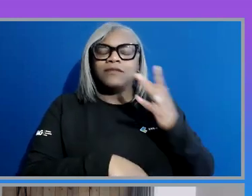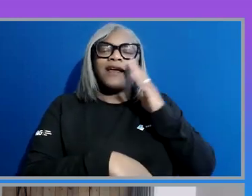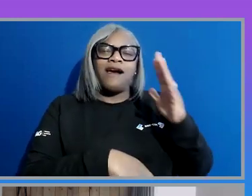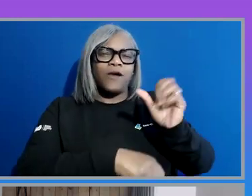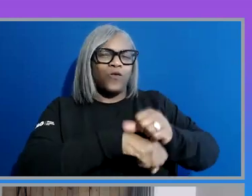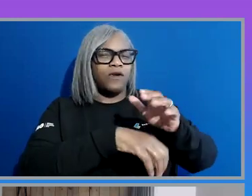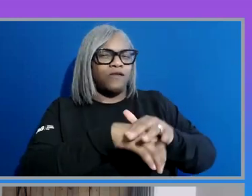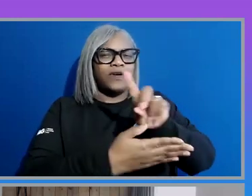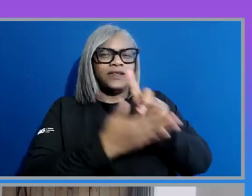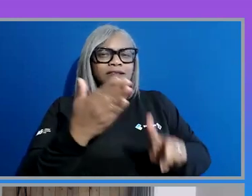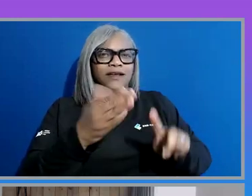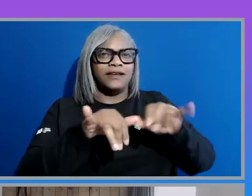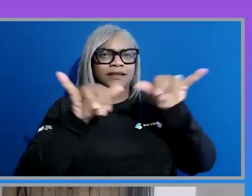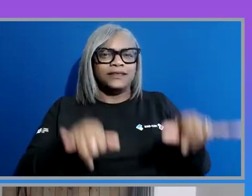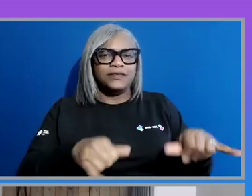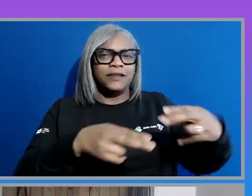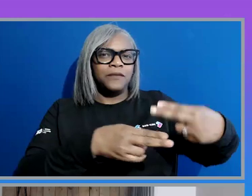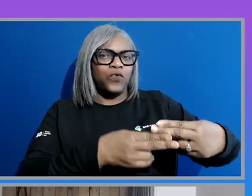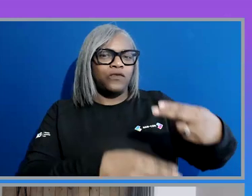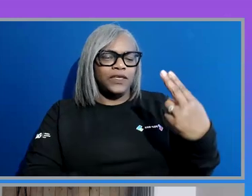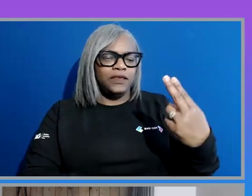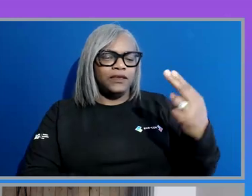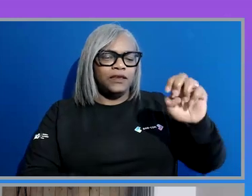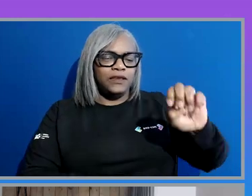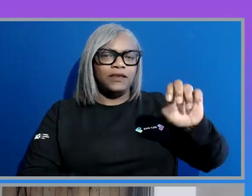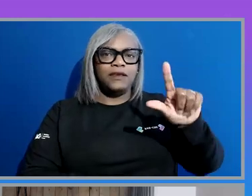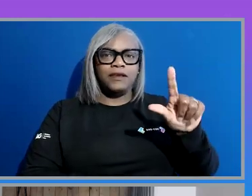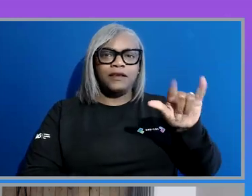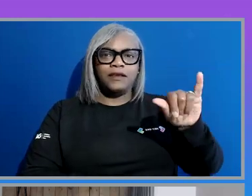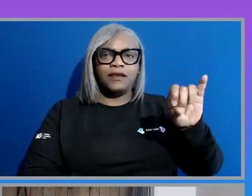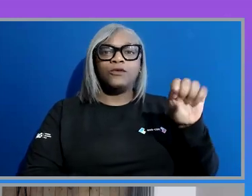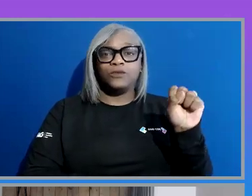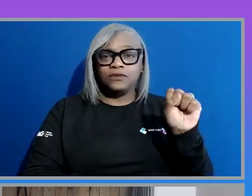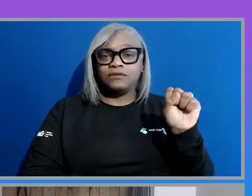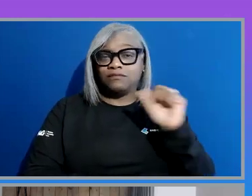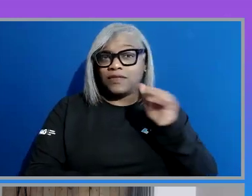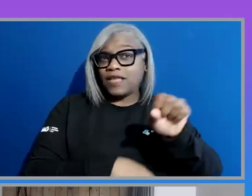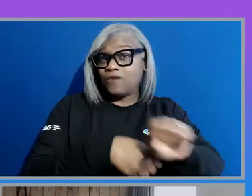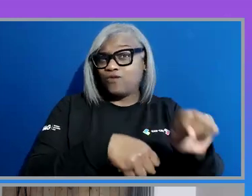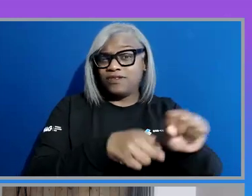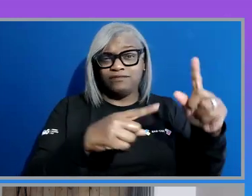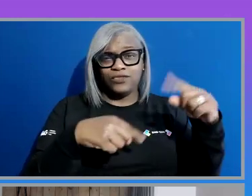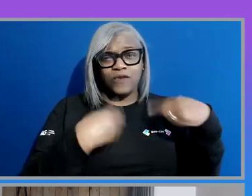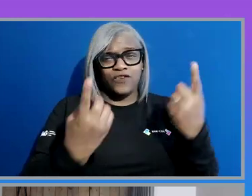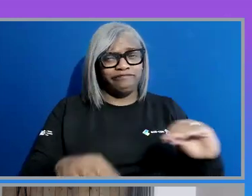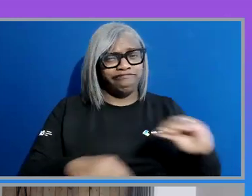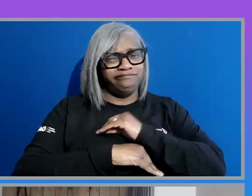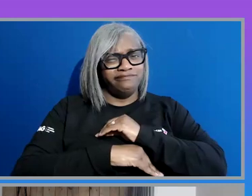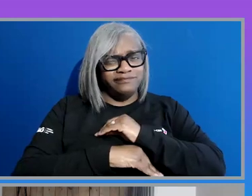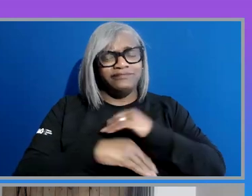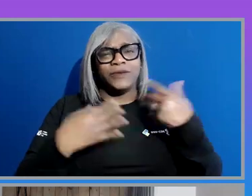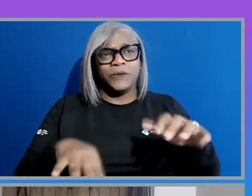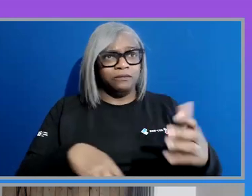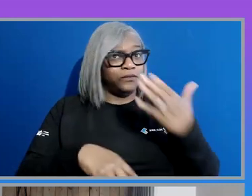It's called Helios, and it's been deeply satisfying work for a few reasons. We have a solid